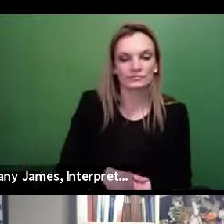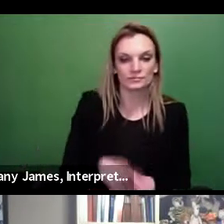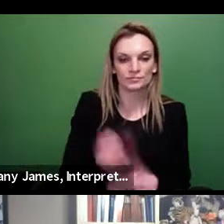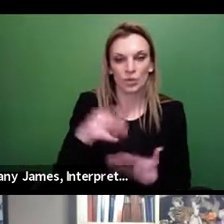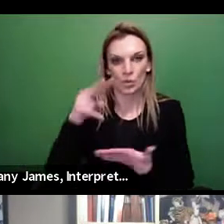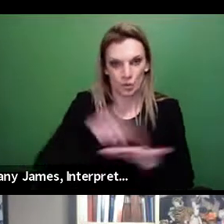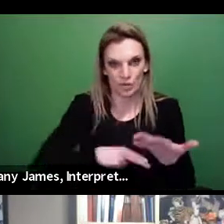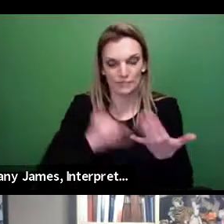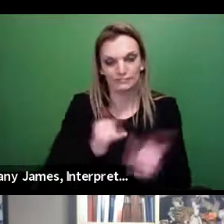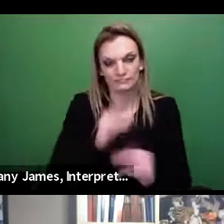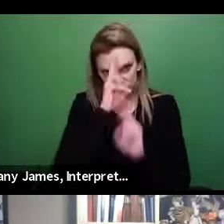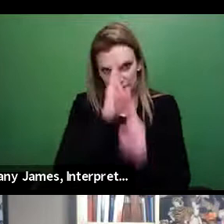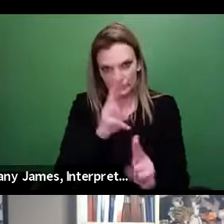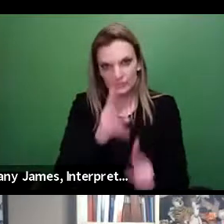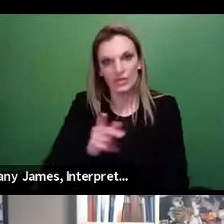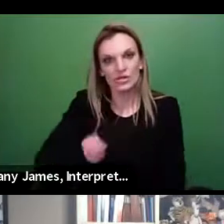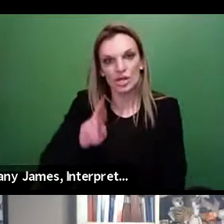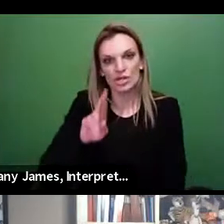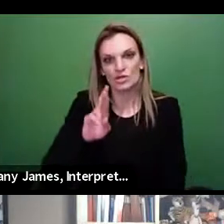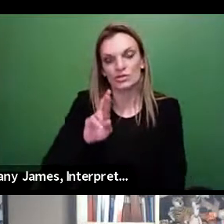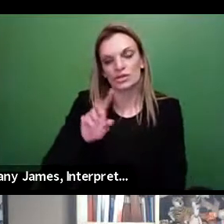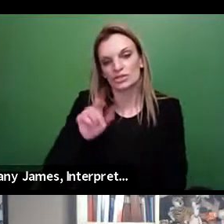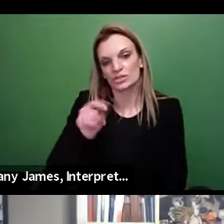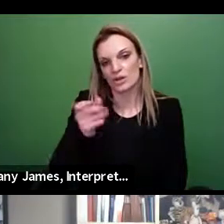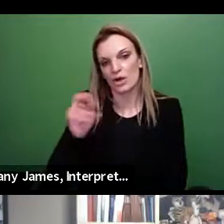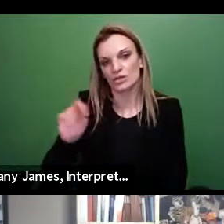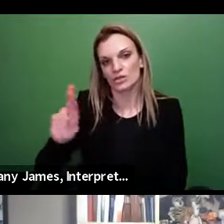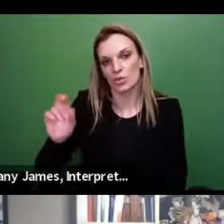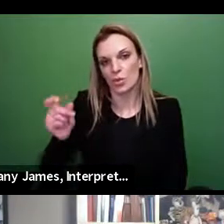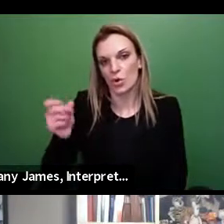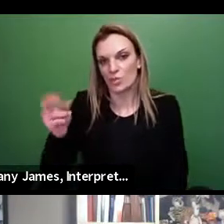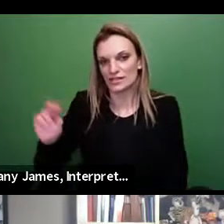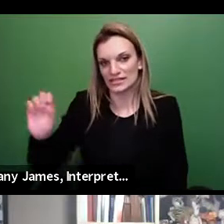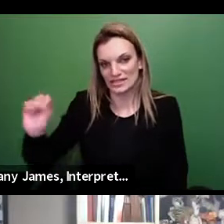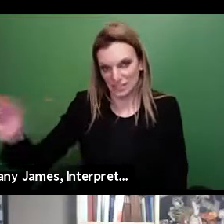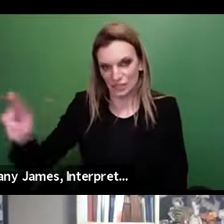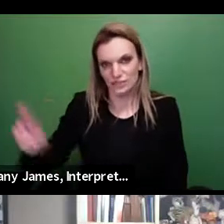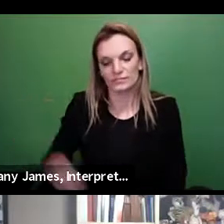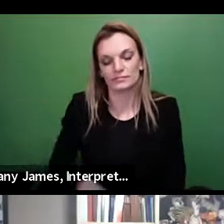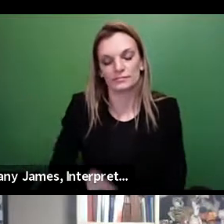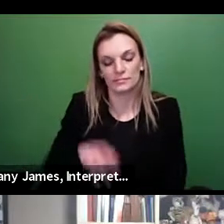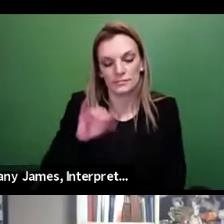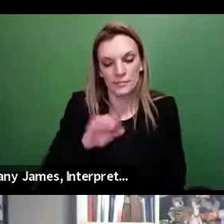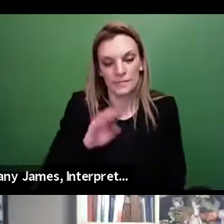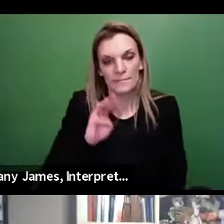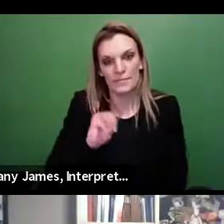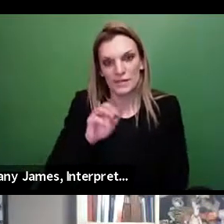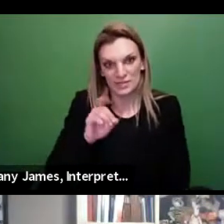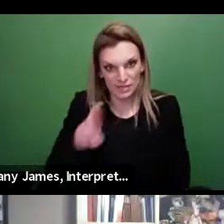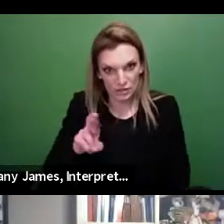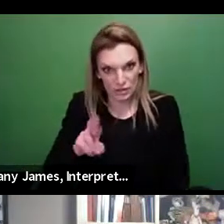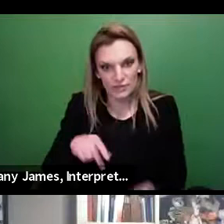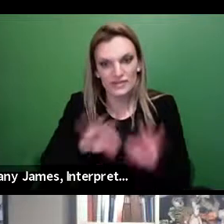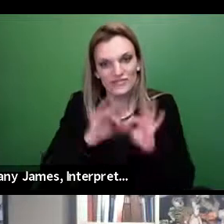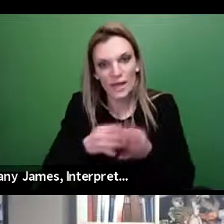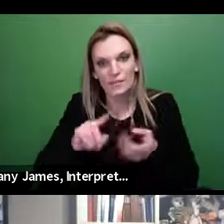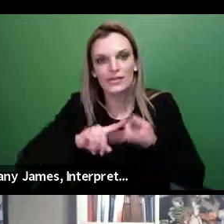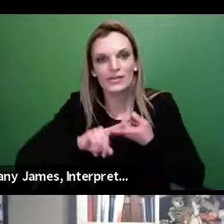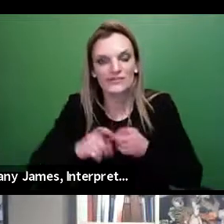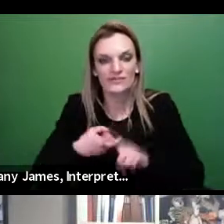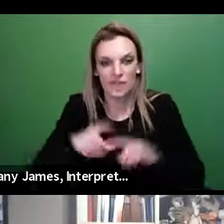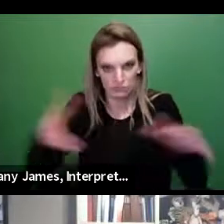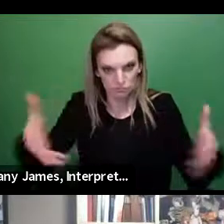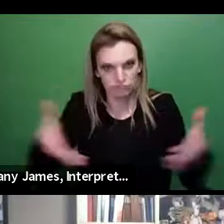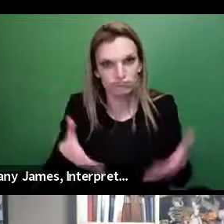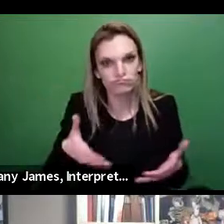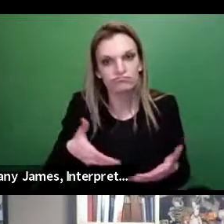resolution honoring the life of Judge Dalton Roberson Sr. Whereas the Michigan Civil Rights Commission joins the family, friends, and colleagues of the